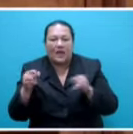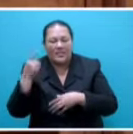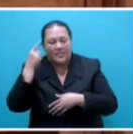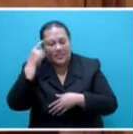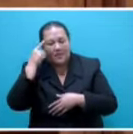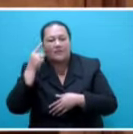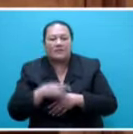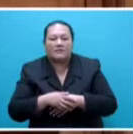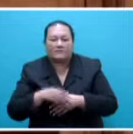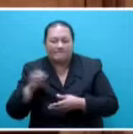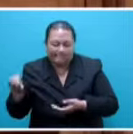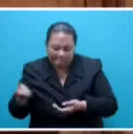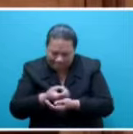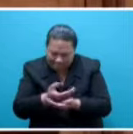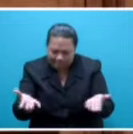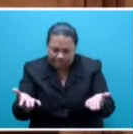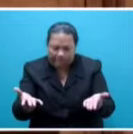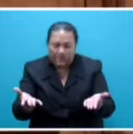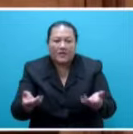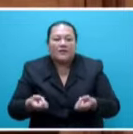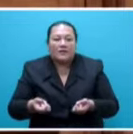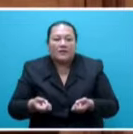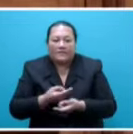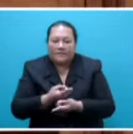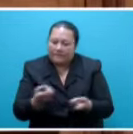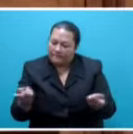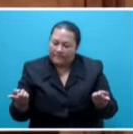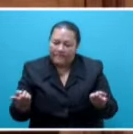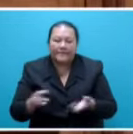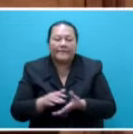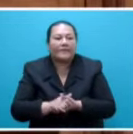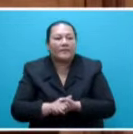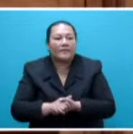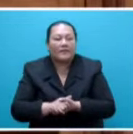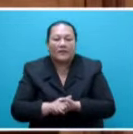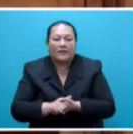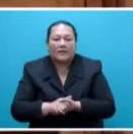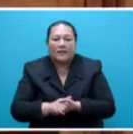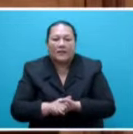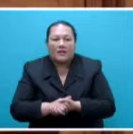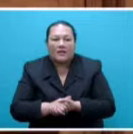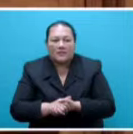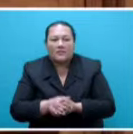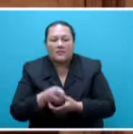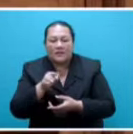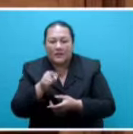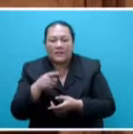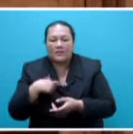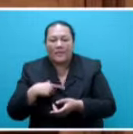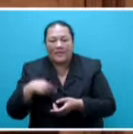in concluding, we have reservations about these 6 sittings out of the 12 months. Thank